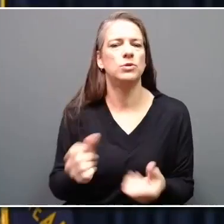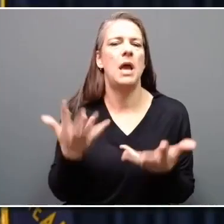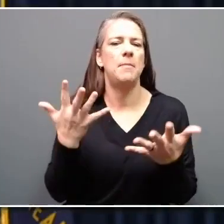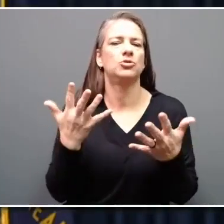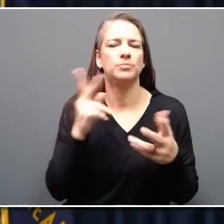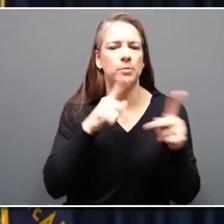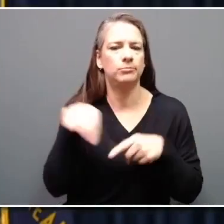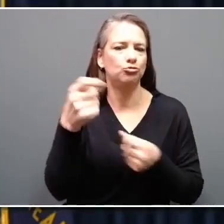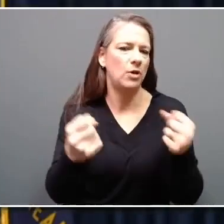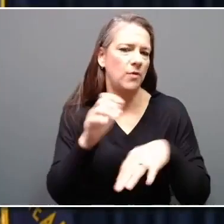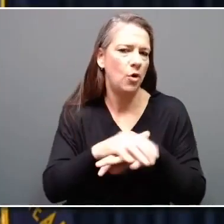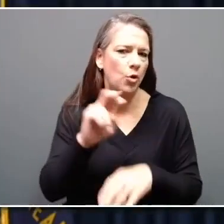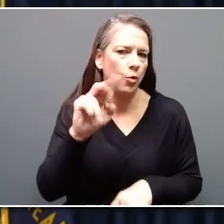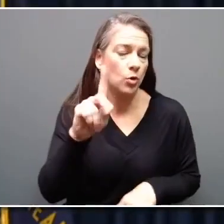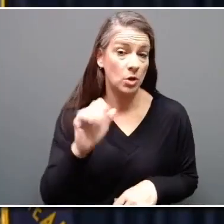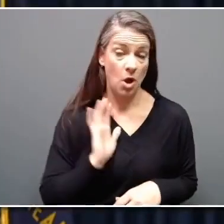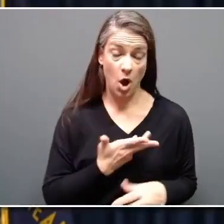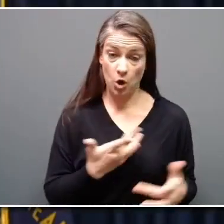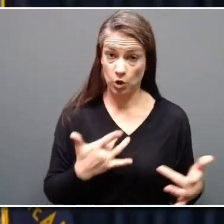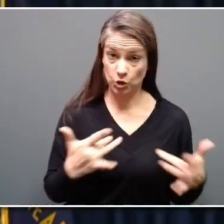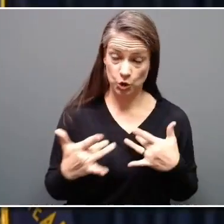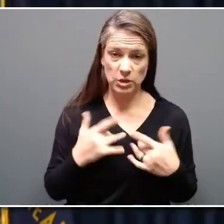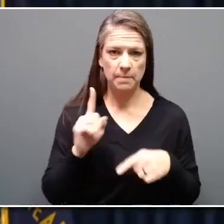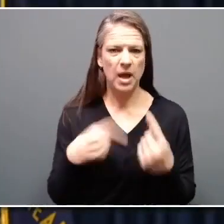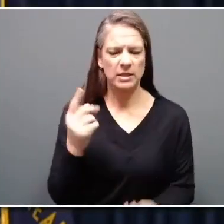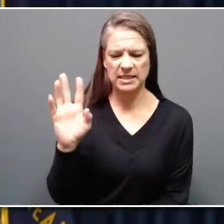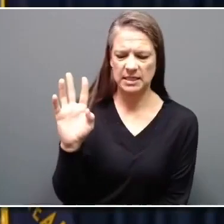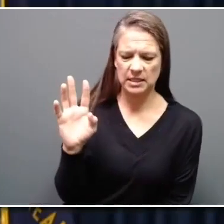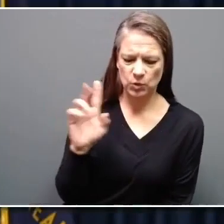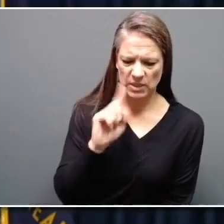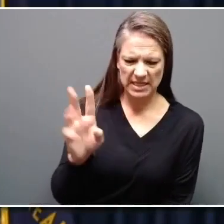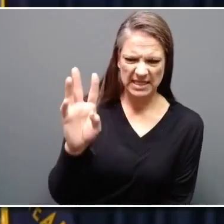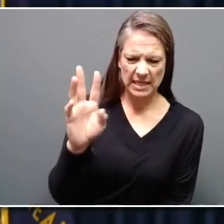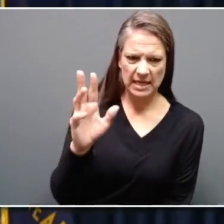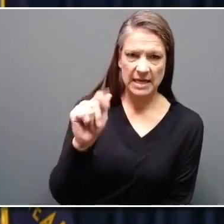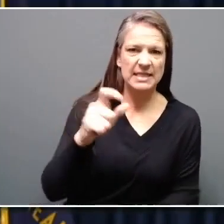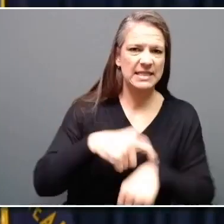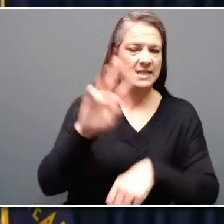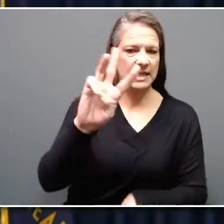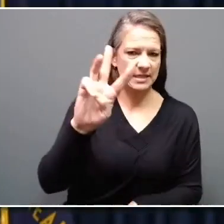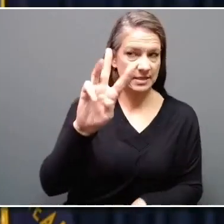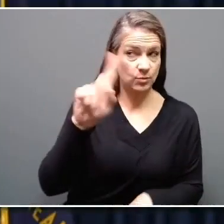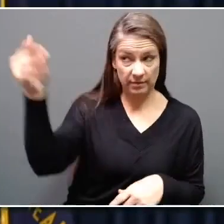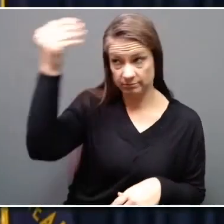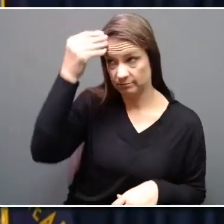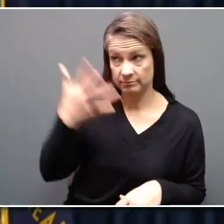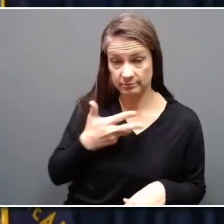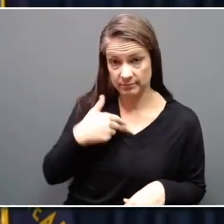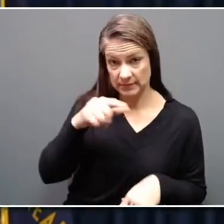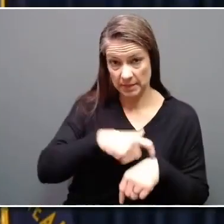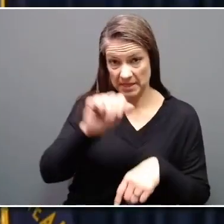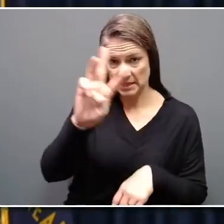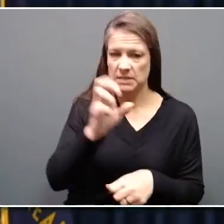on the roads. Our concern is really about 6, as it's been conveyed to us. Make sure you slow